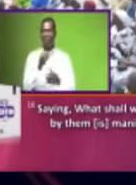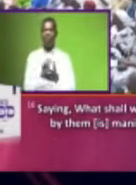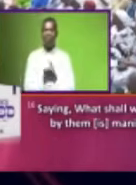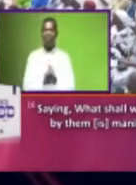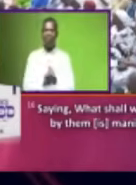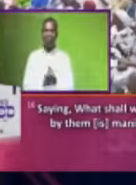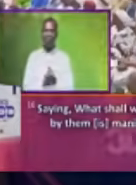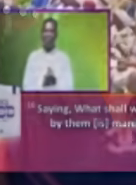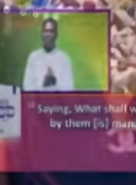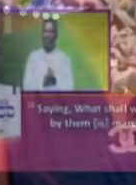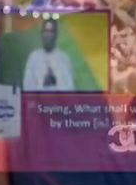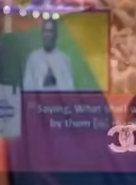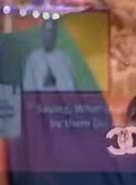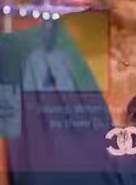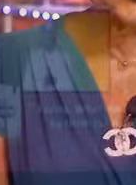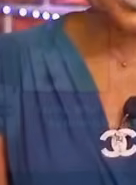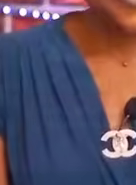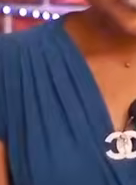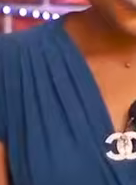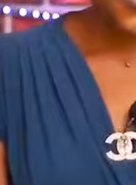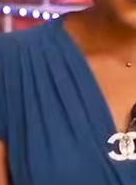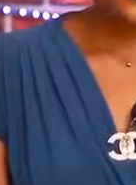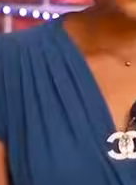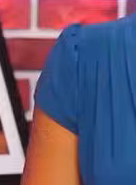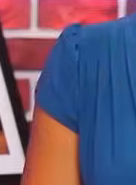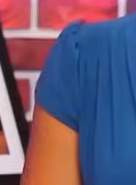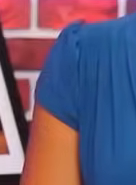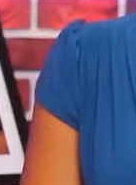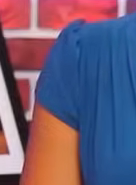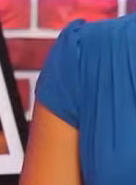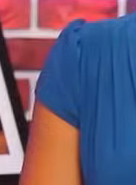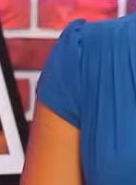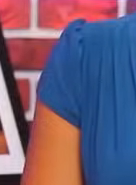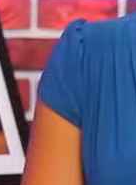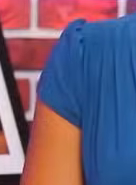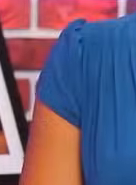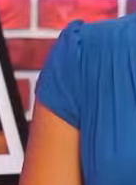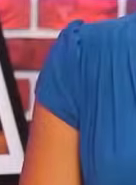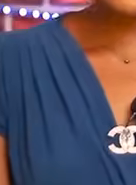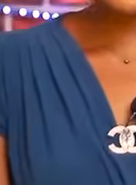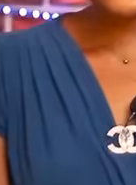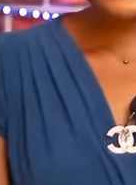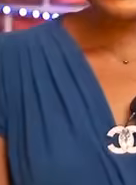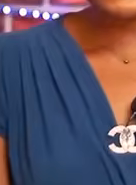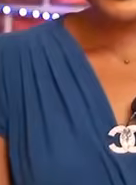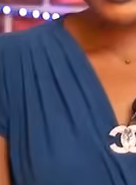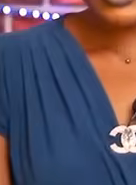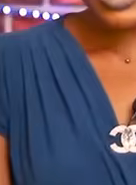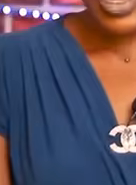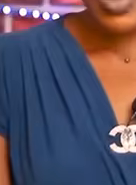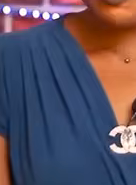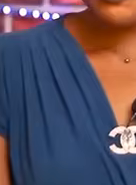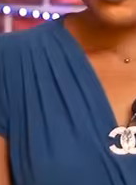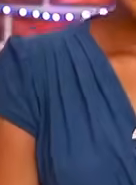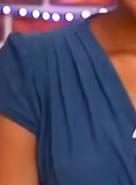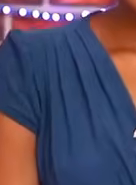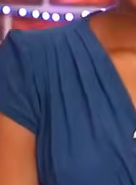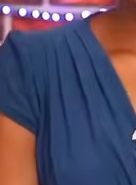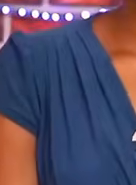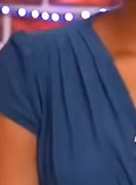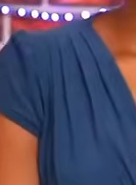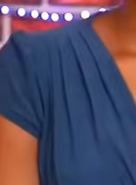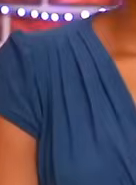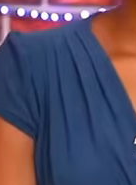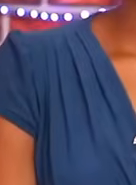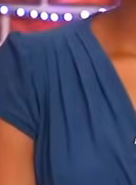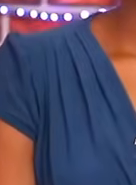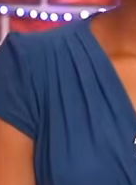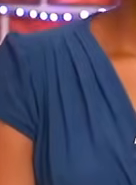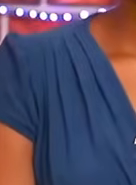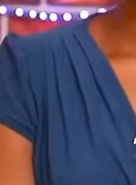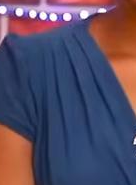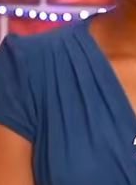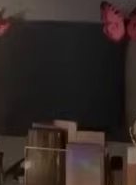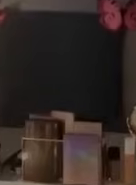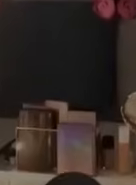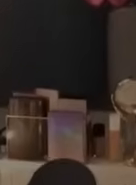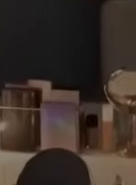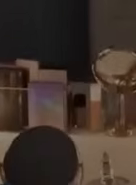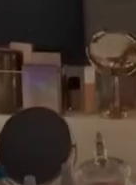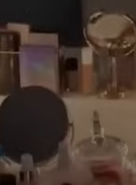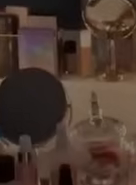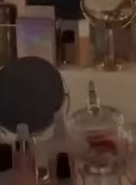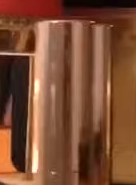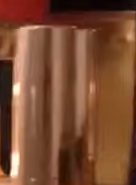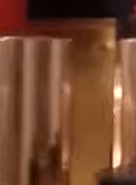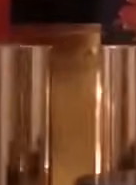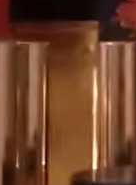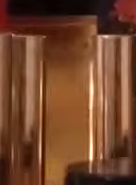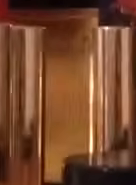deny it. Hello, Ebusiafo. My mama kwa ba diba AJ's Beauty Glam. AJ's Beauty Glam ye baby a